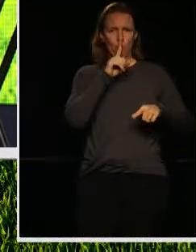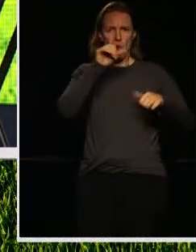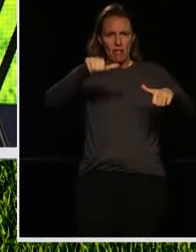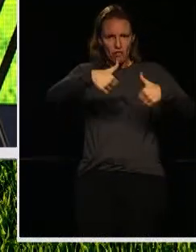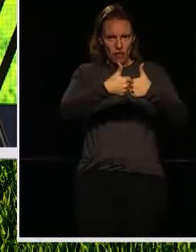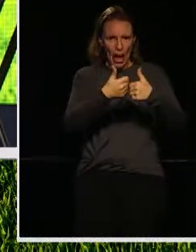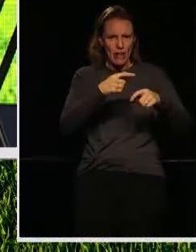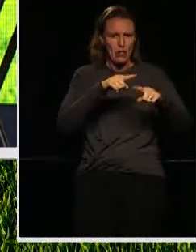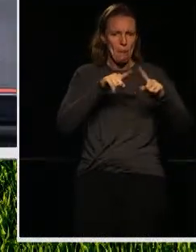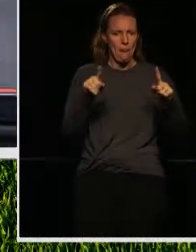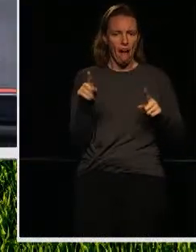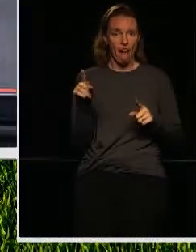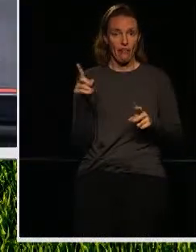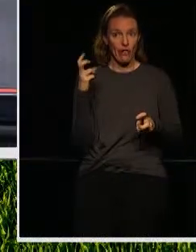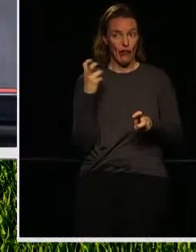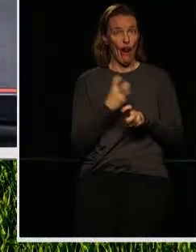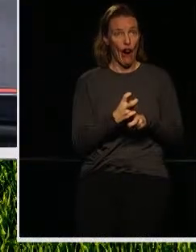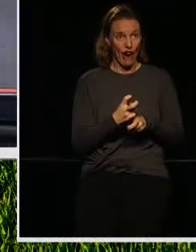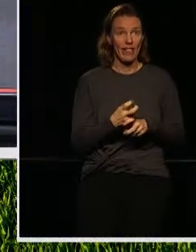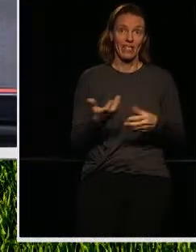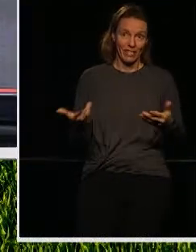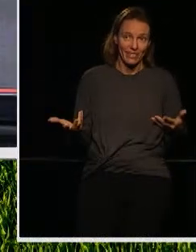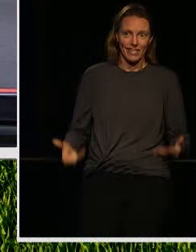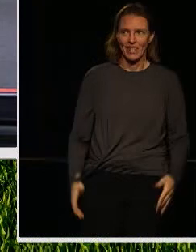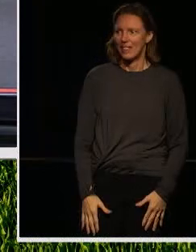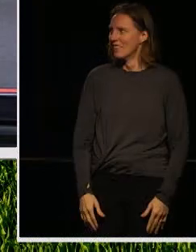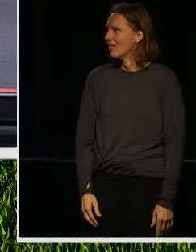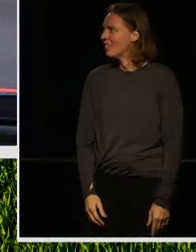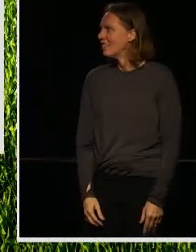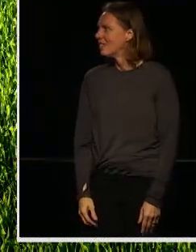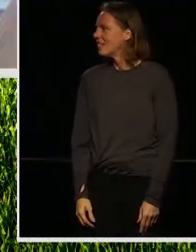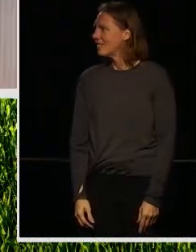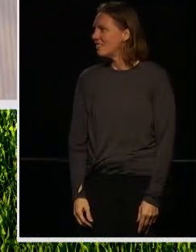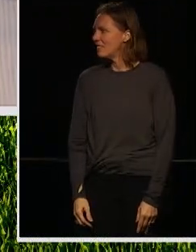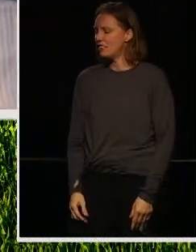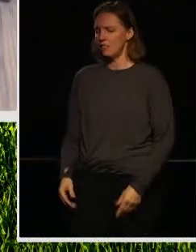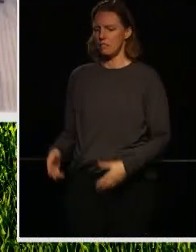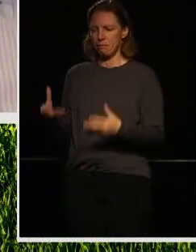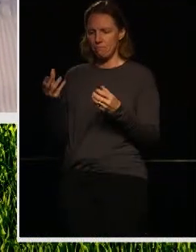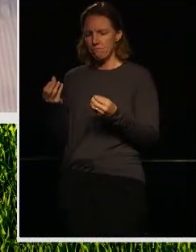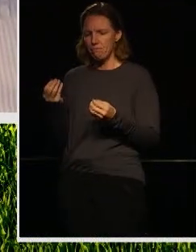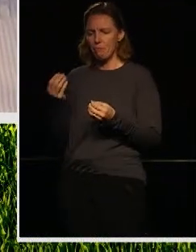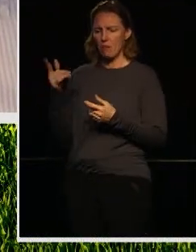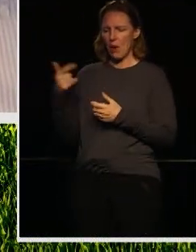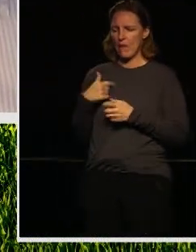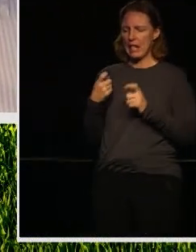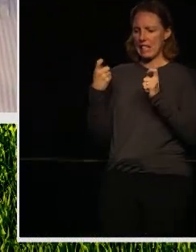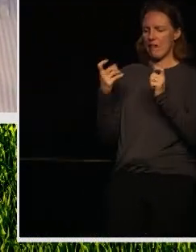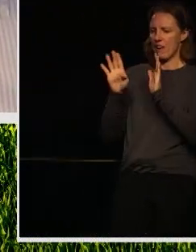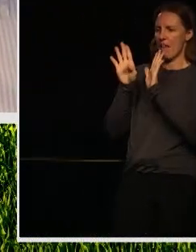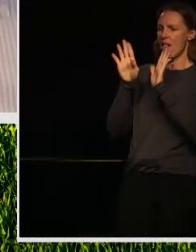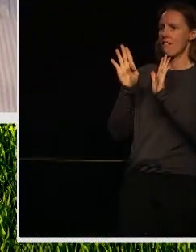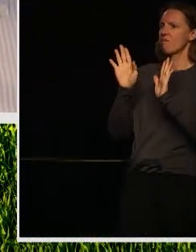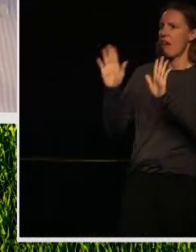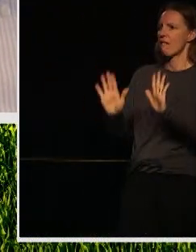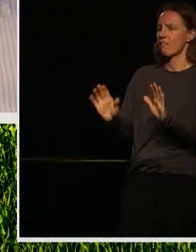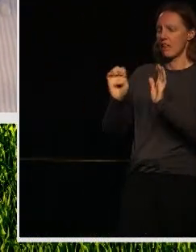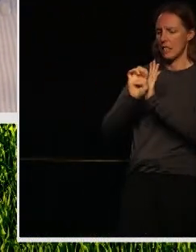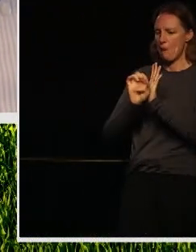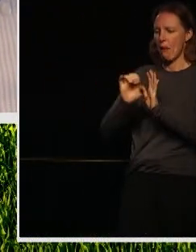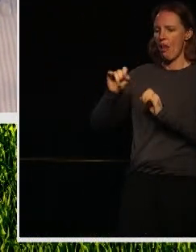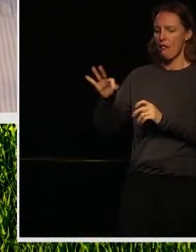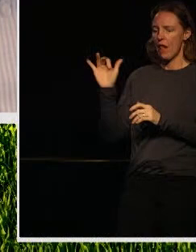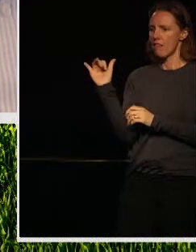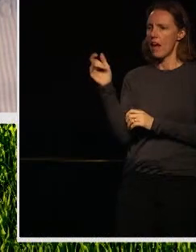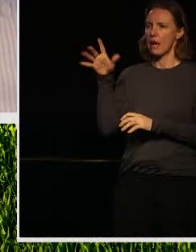but it's hard, yeah. That's what I say. Yeah, so you gave an excellent example of, robot